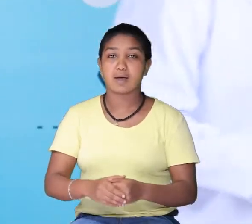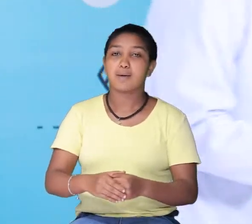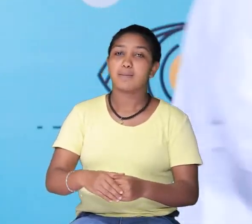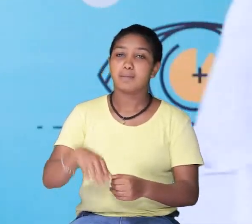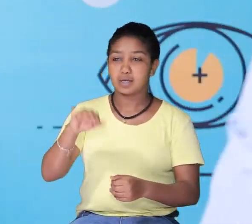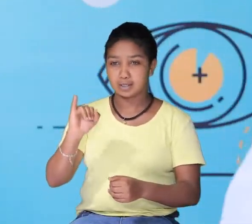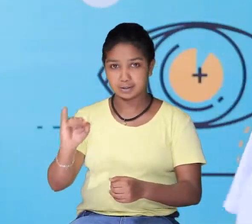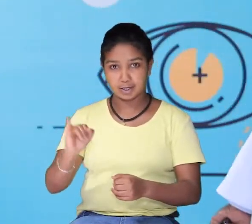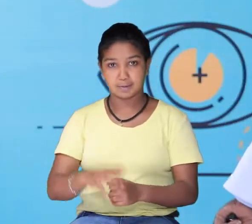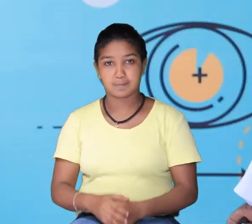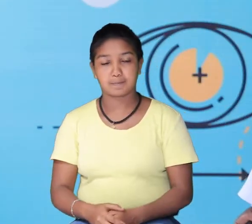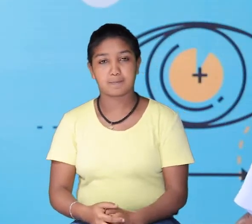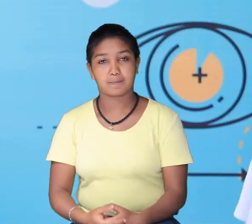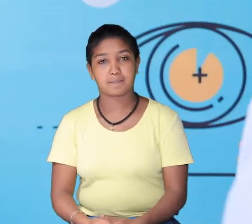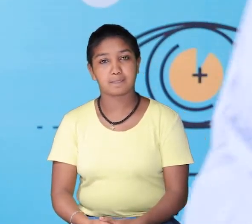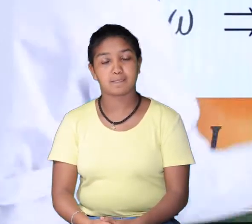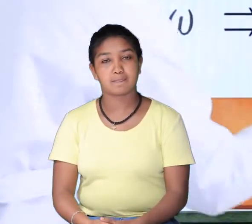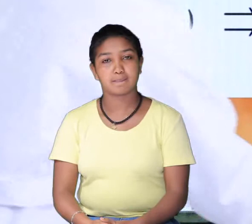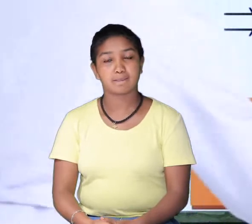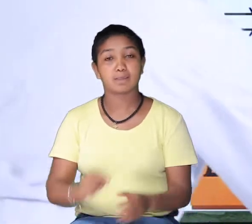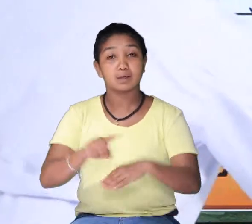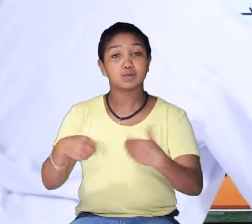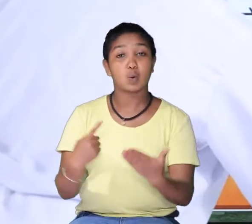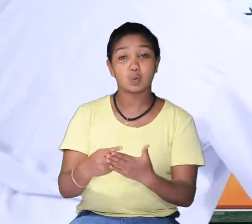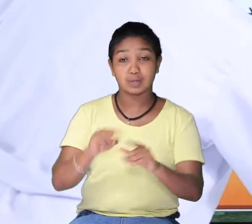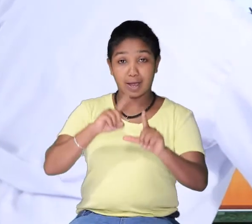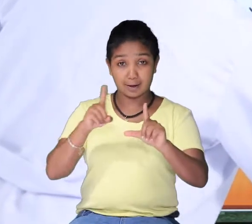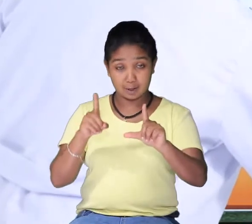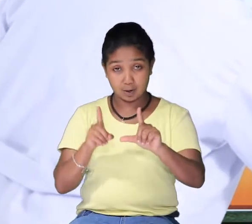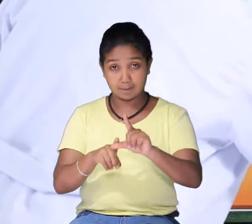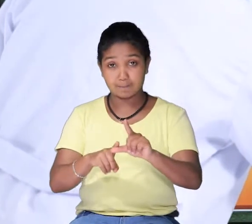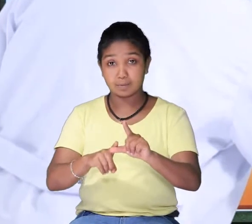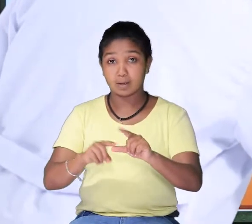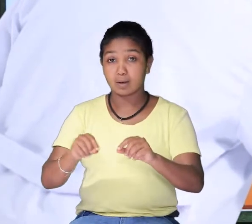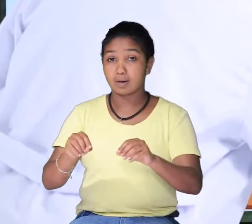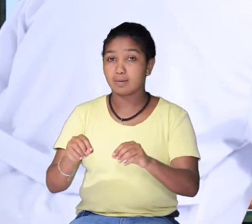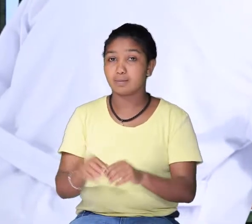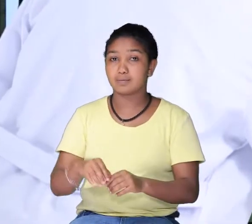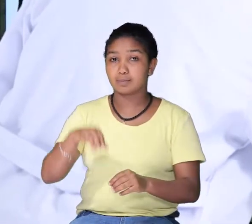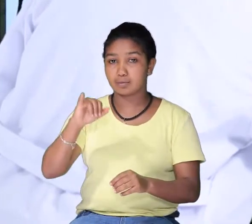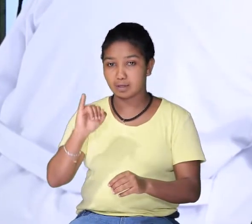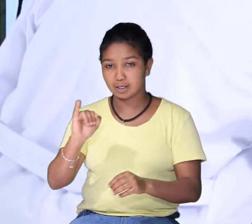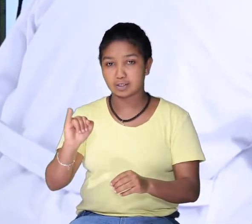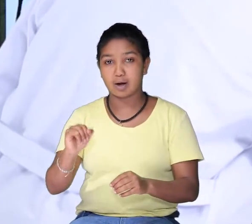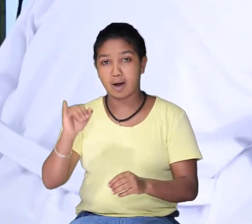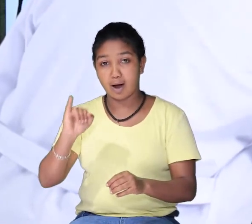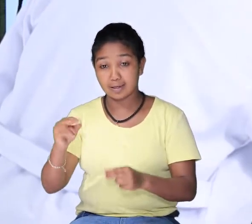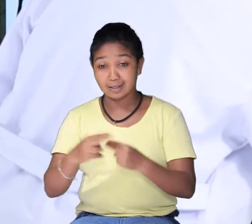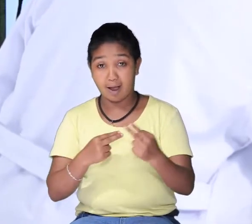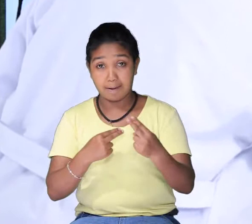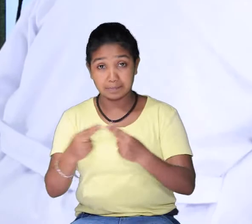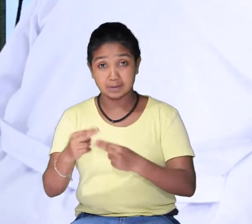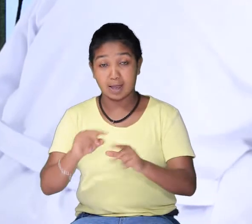of inertia. Exactly. So the angular momentum gives us moment of inertia I times